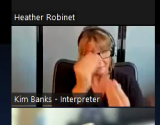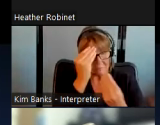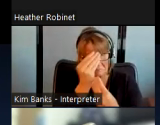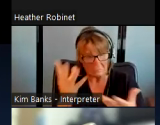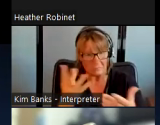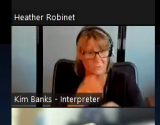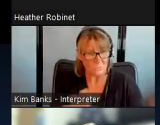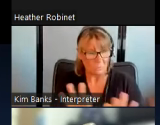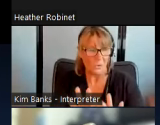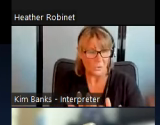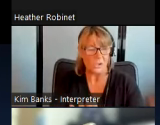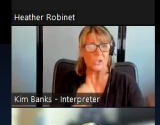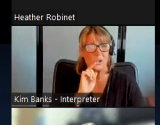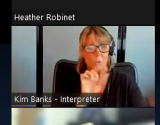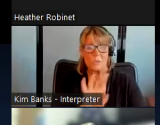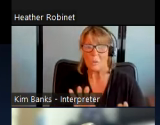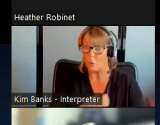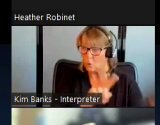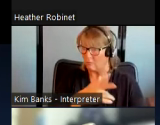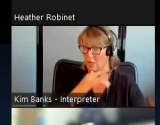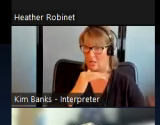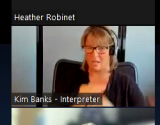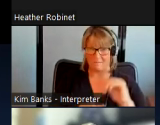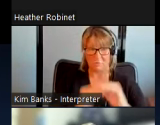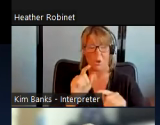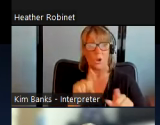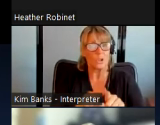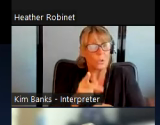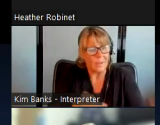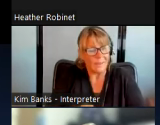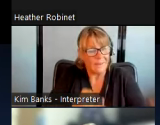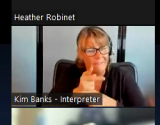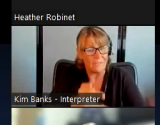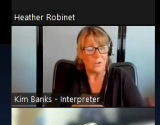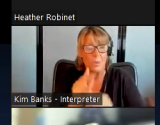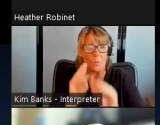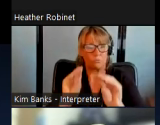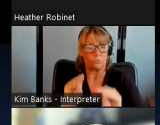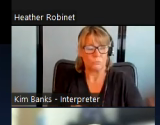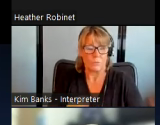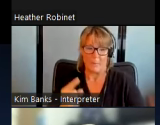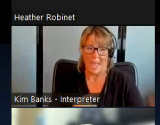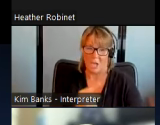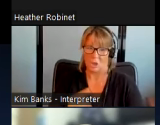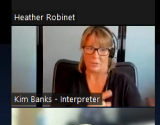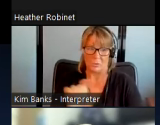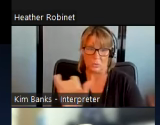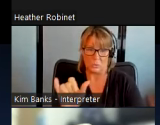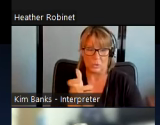make sure that you're comfortable doing it, but also that you're being careful and very accurate when you're working in the system.